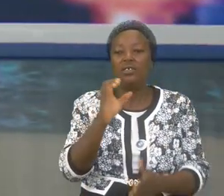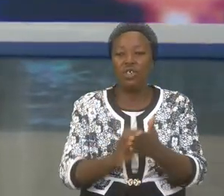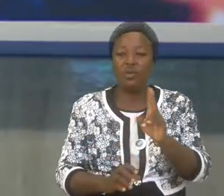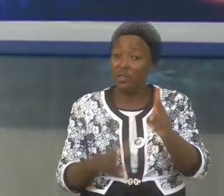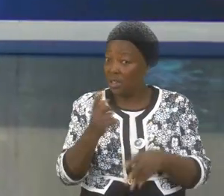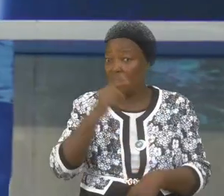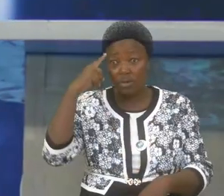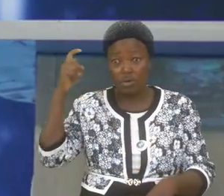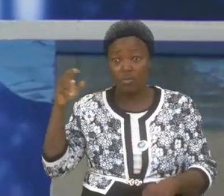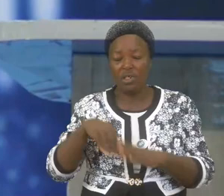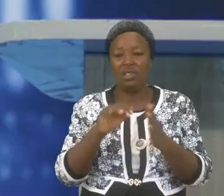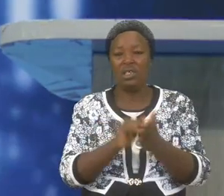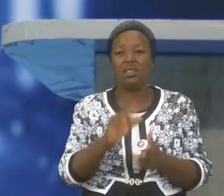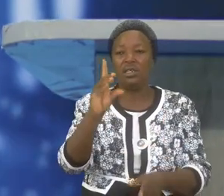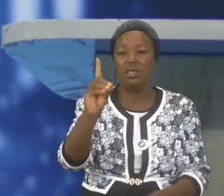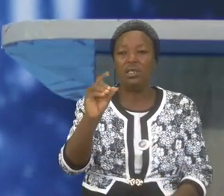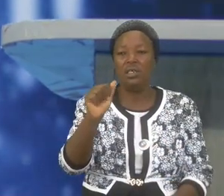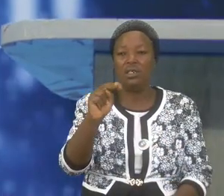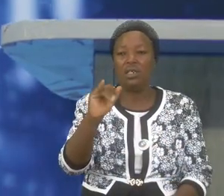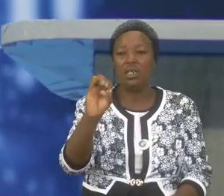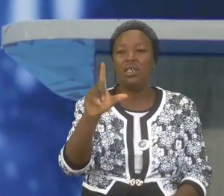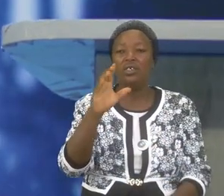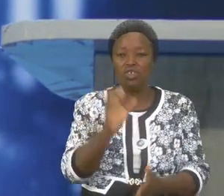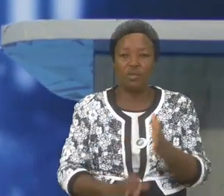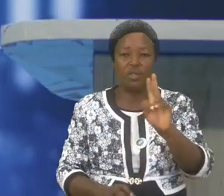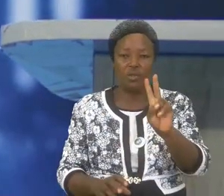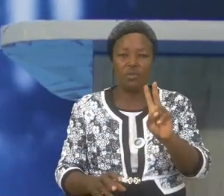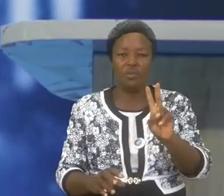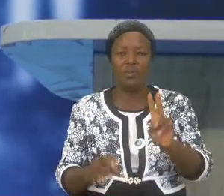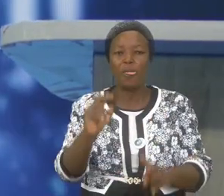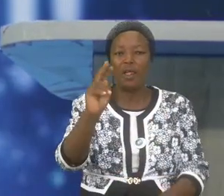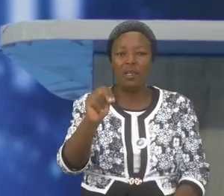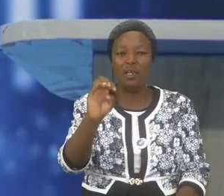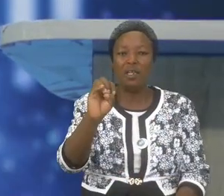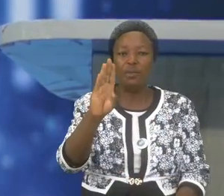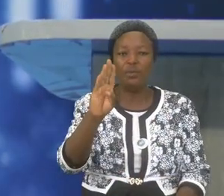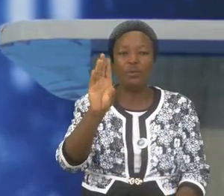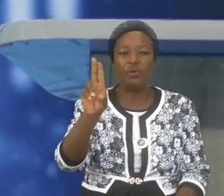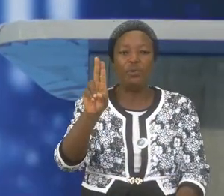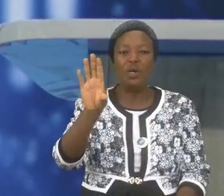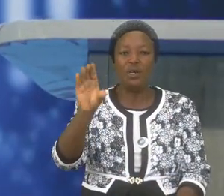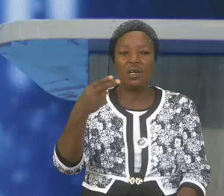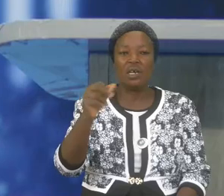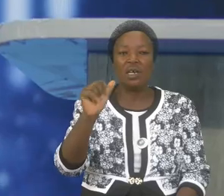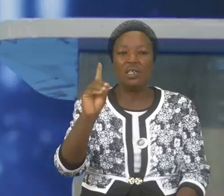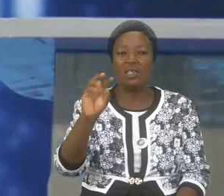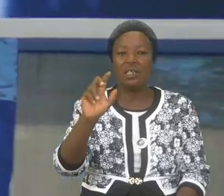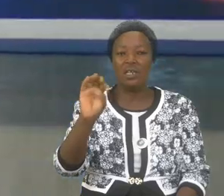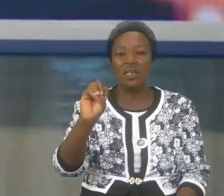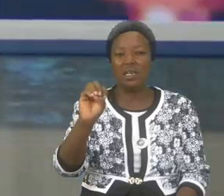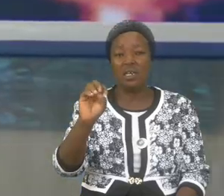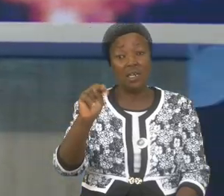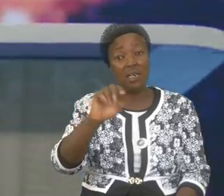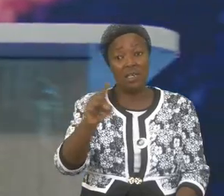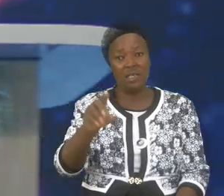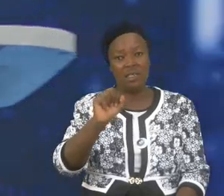Nebuchadnezzar, a king, an emperor, a leader all over the world, he had a dream. Oh, you